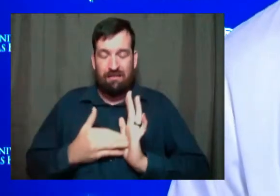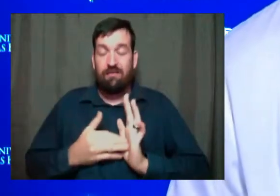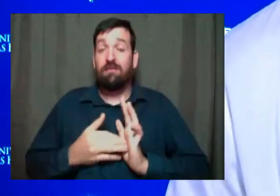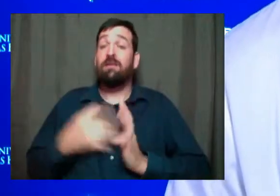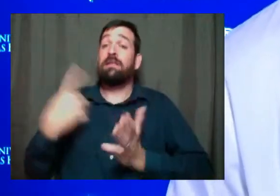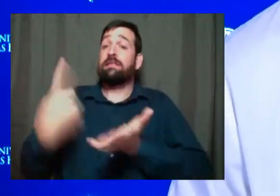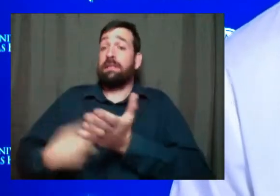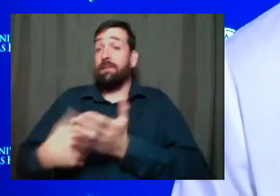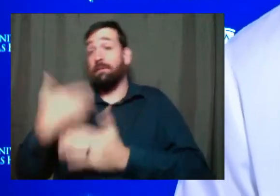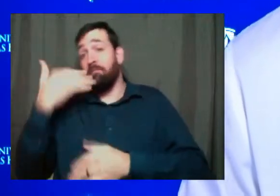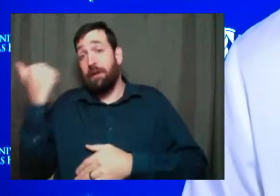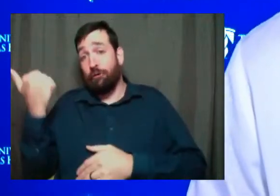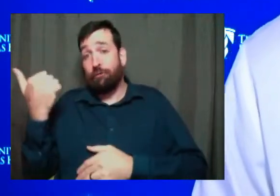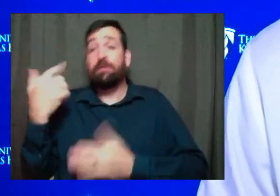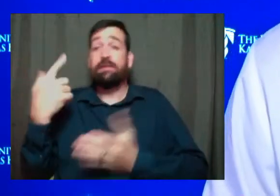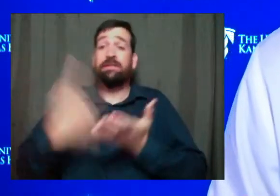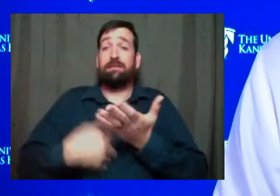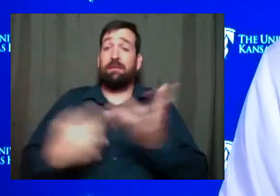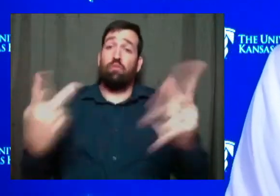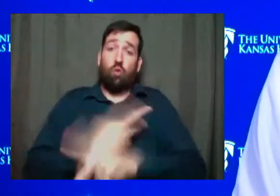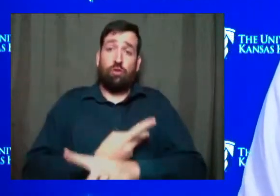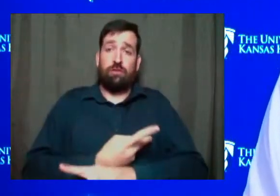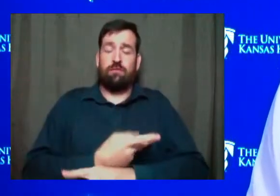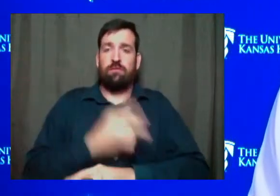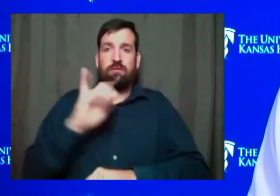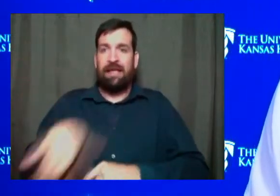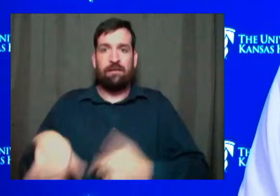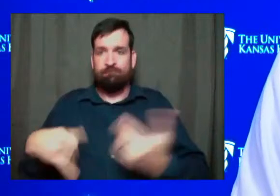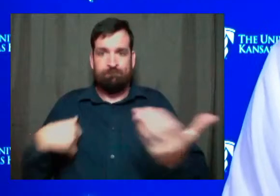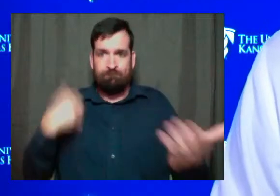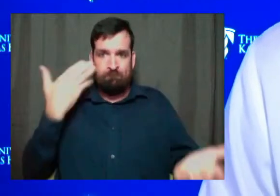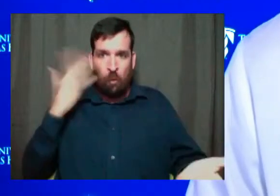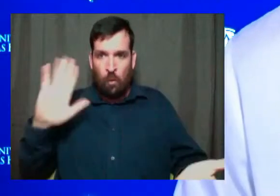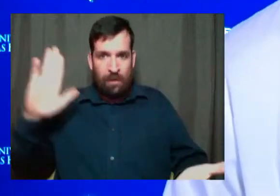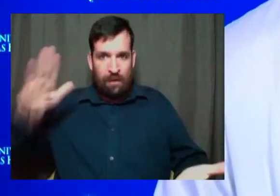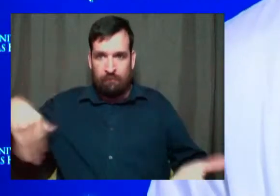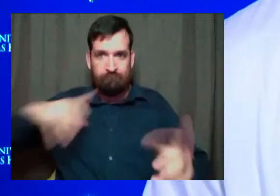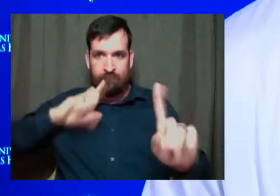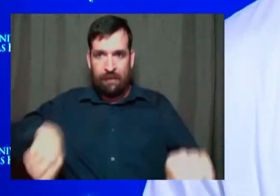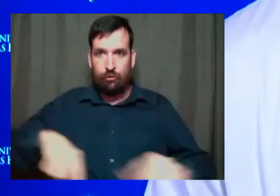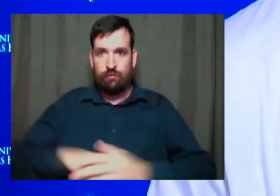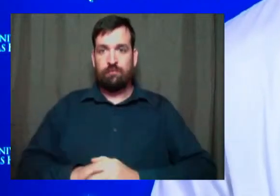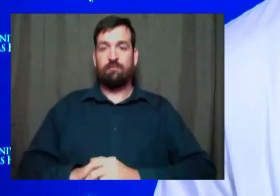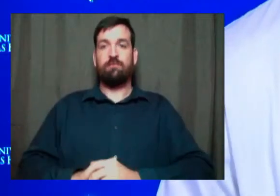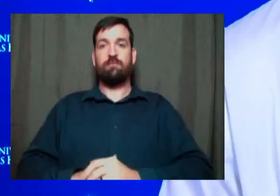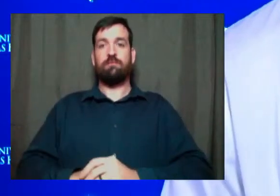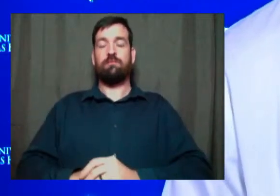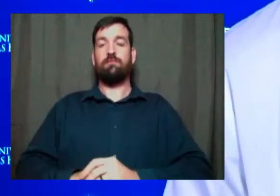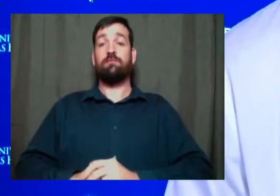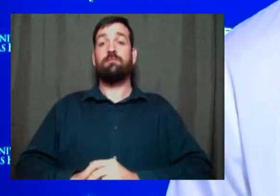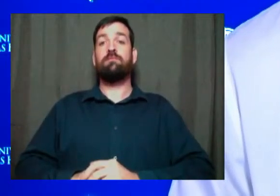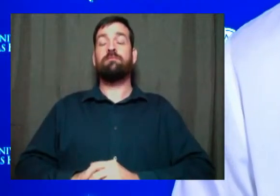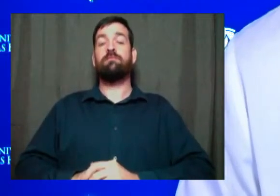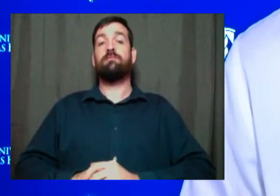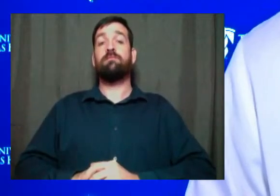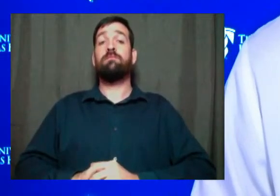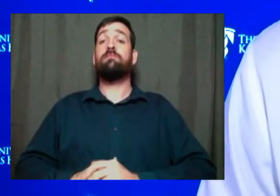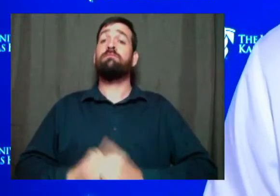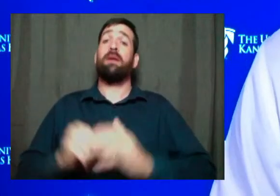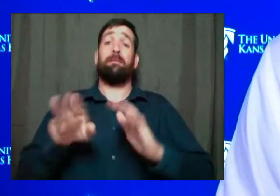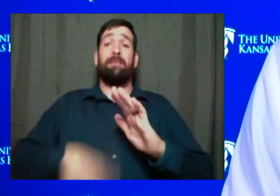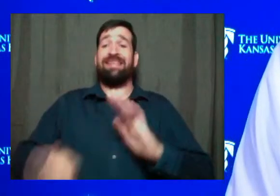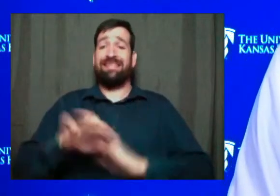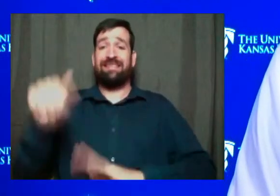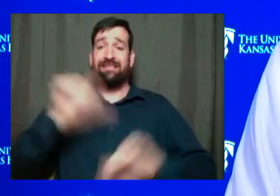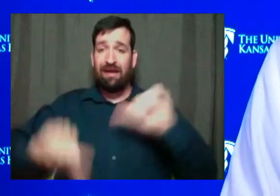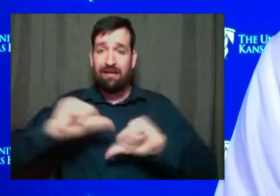sometimes people did worse. And so I think that is a fully unanswered question. What we know in a bulk of the basic science or